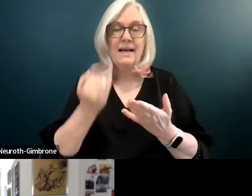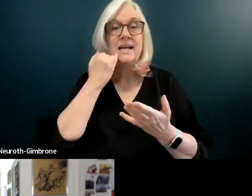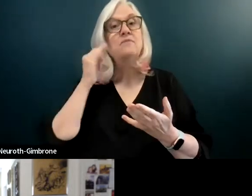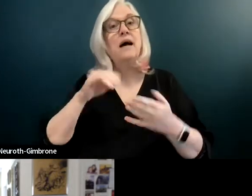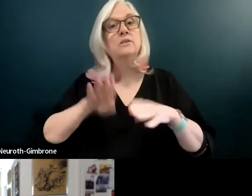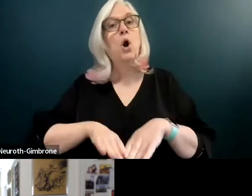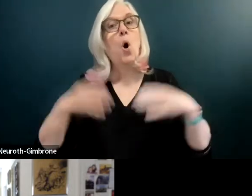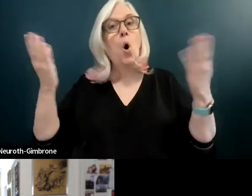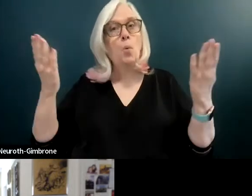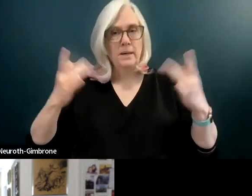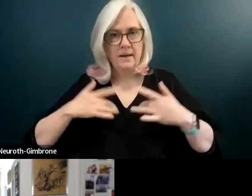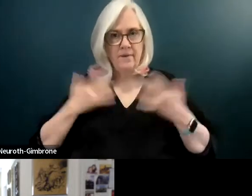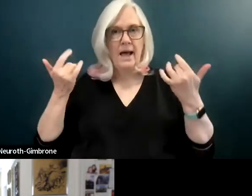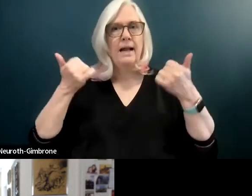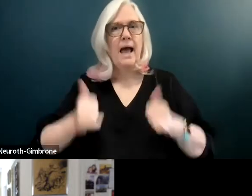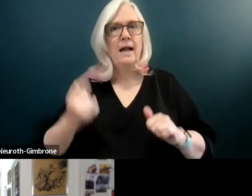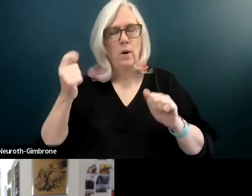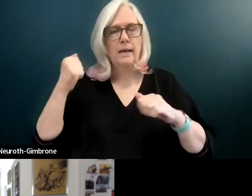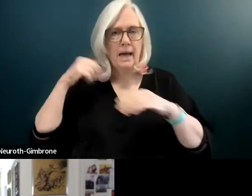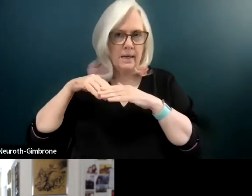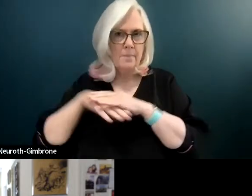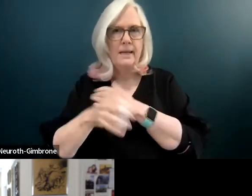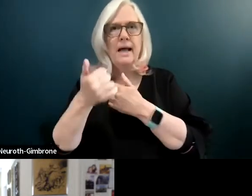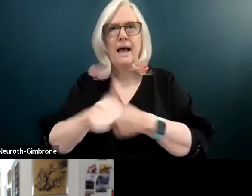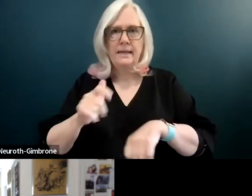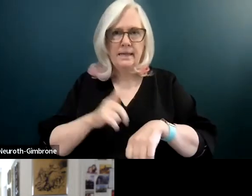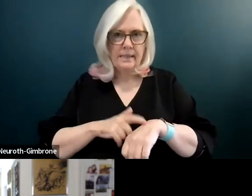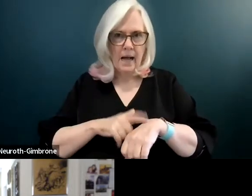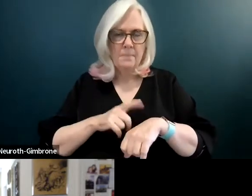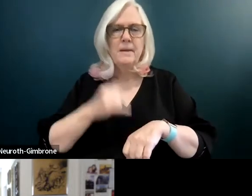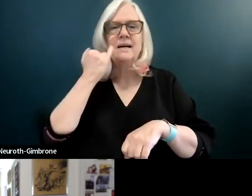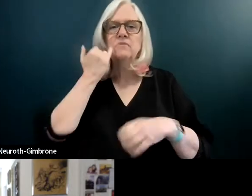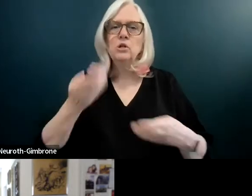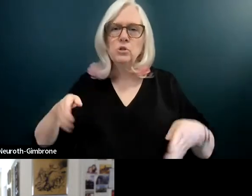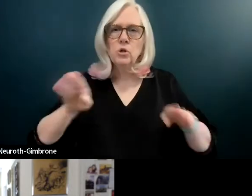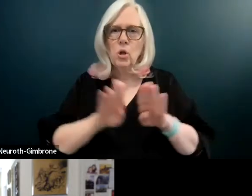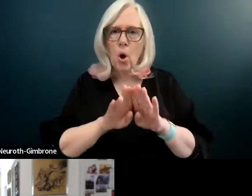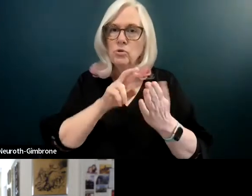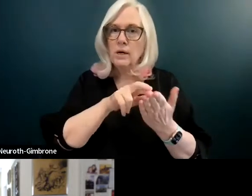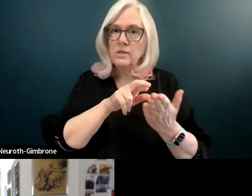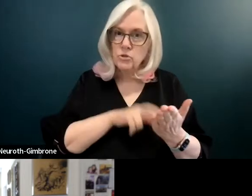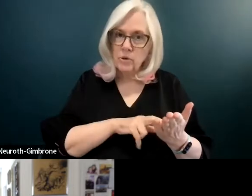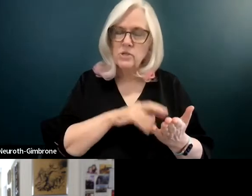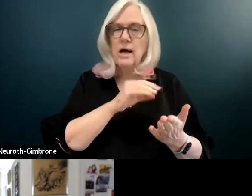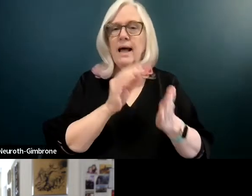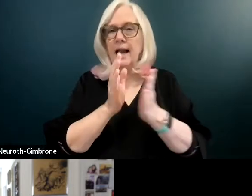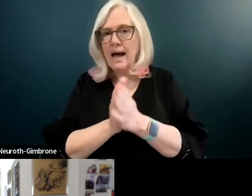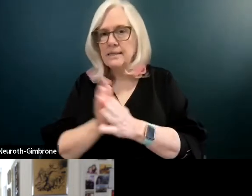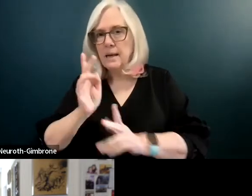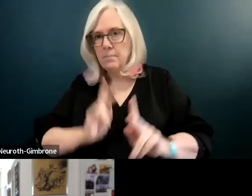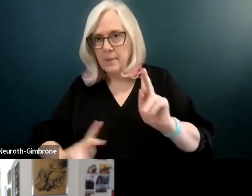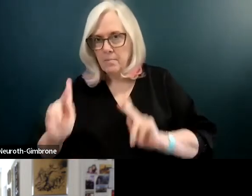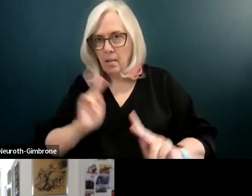in at any time. If it's an event where there's closed registration, then, asking people if they're going to